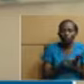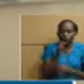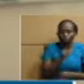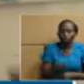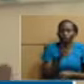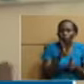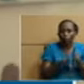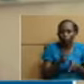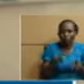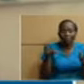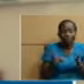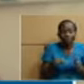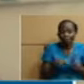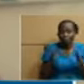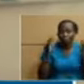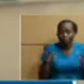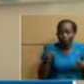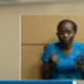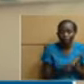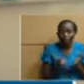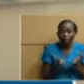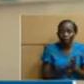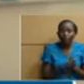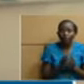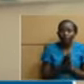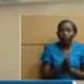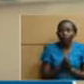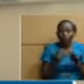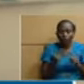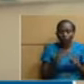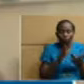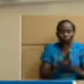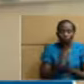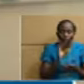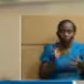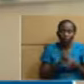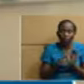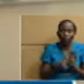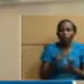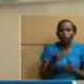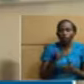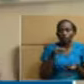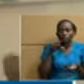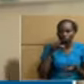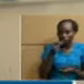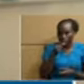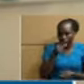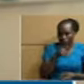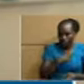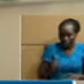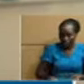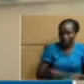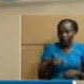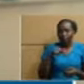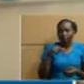populations is at risk if the pandemic in Uganda follows the same trajectory as in China, Italy, where the disease took hold. Thank